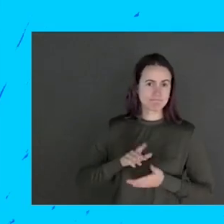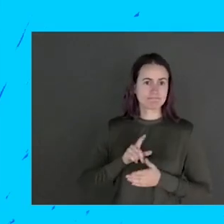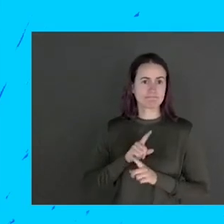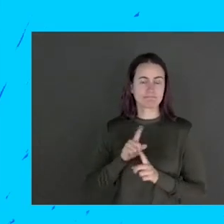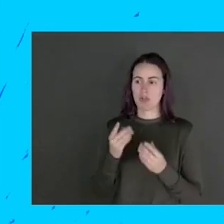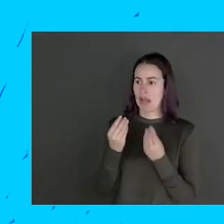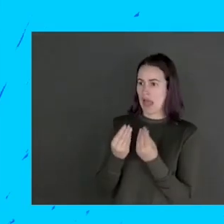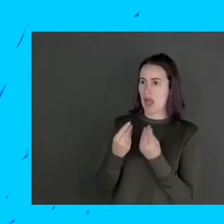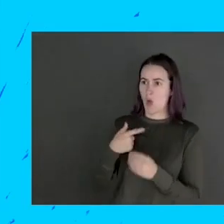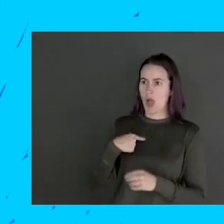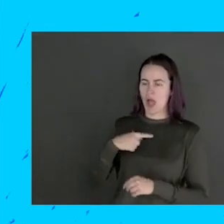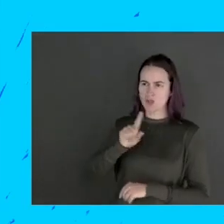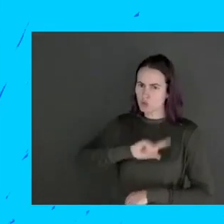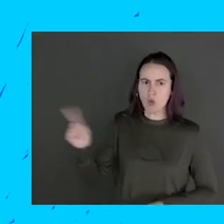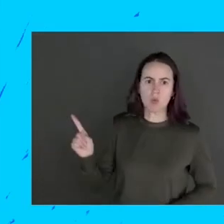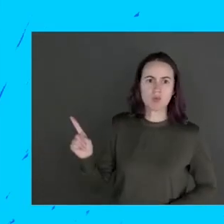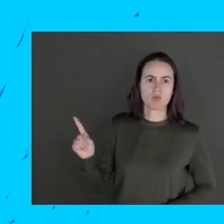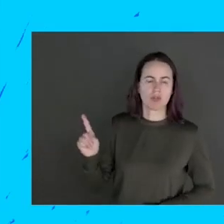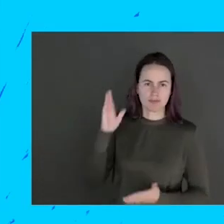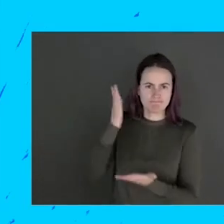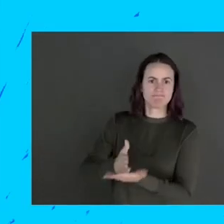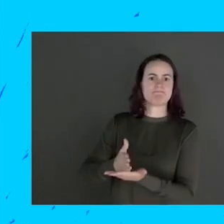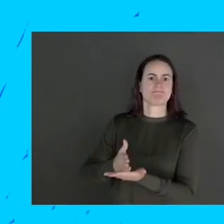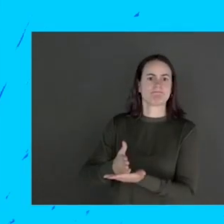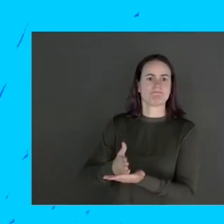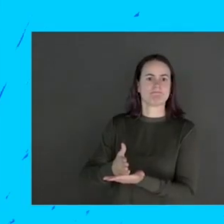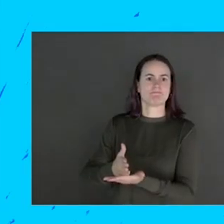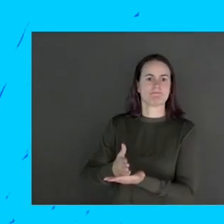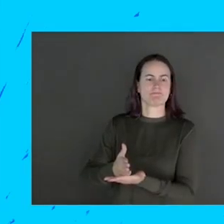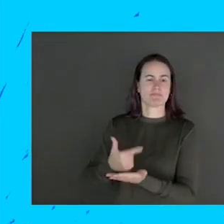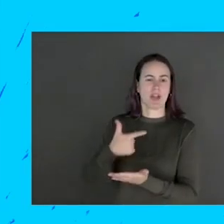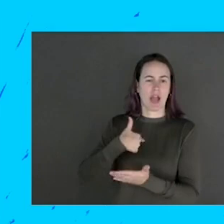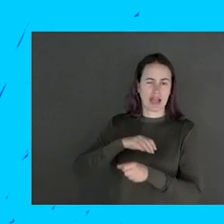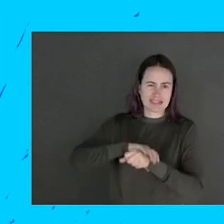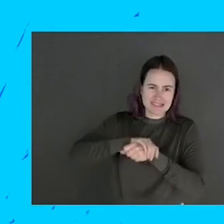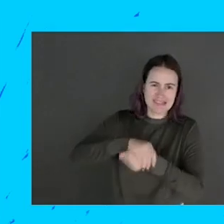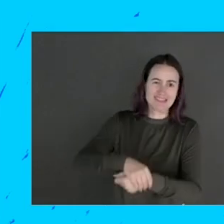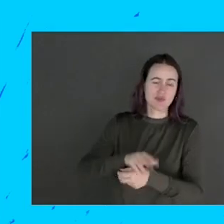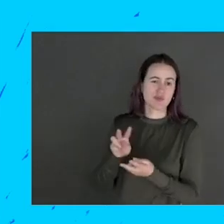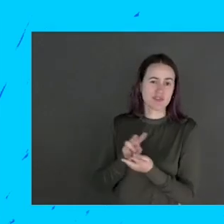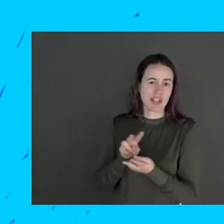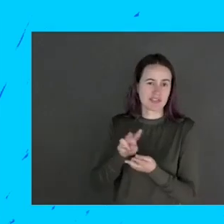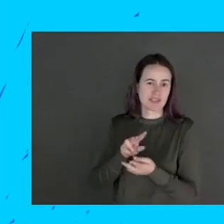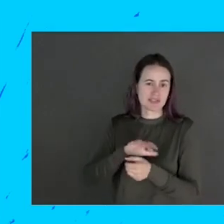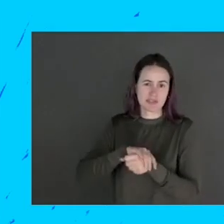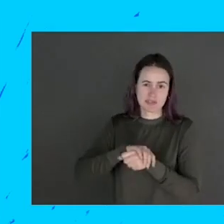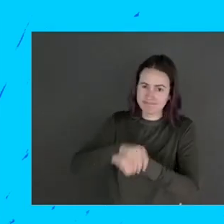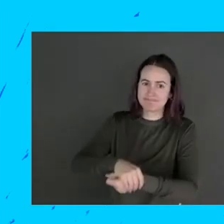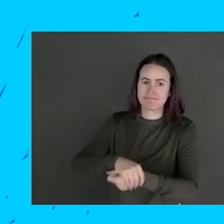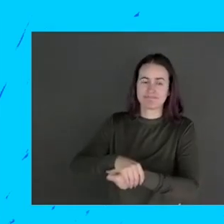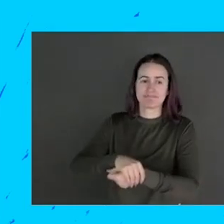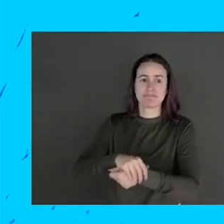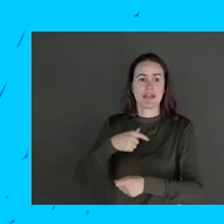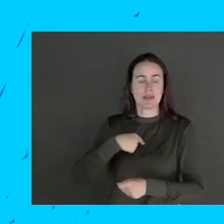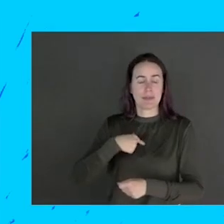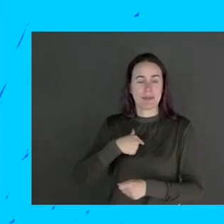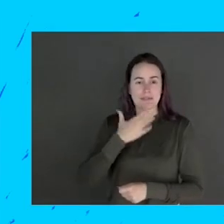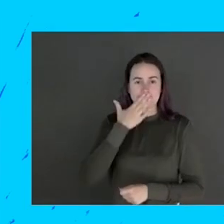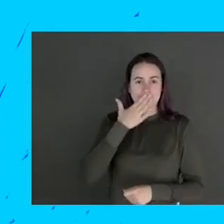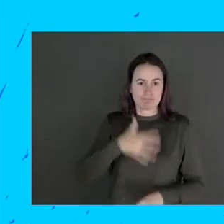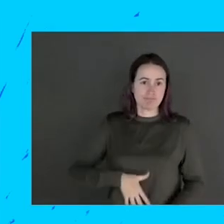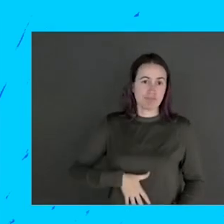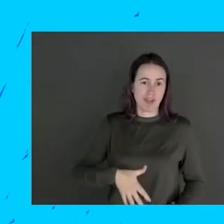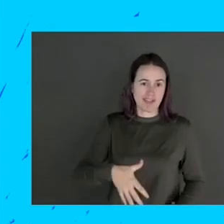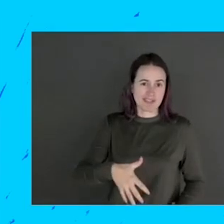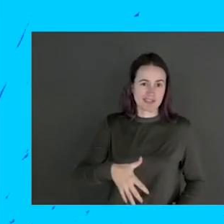no. I was pressurized to have sex. The first time I did, I got pregnant and dropped out of school.